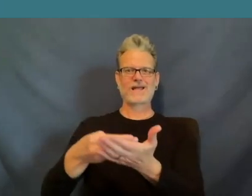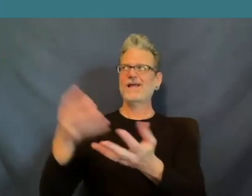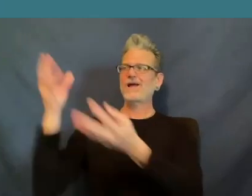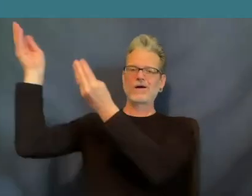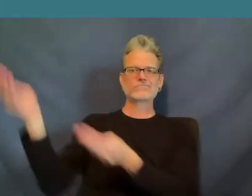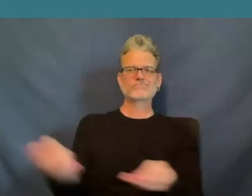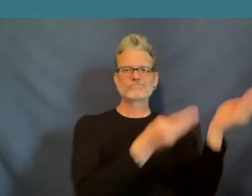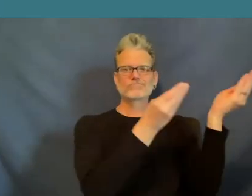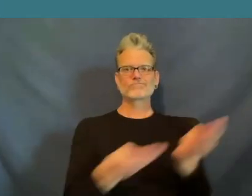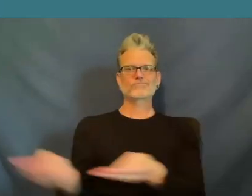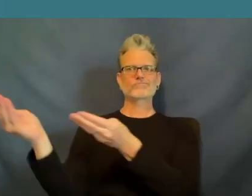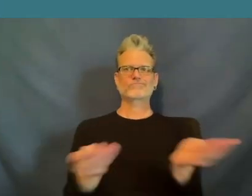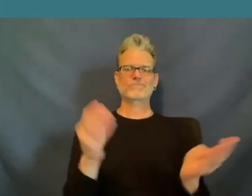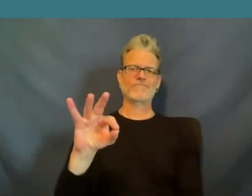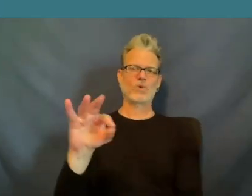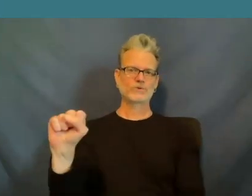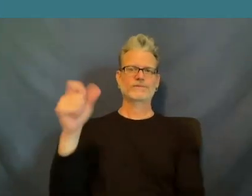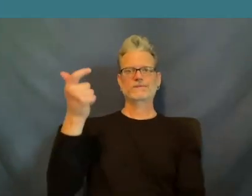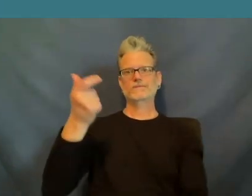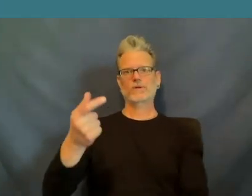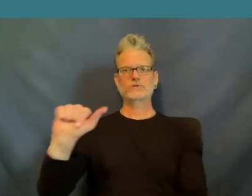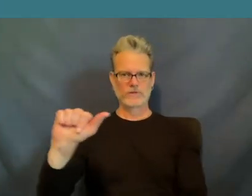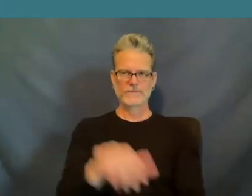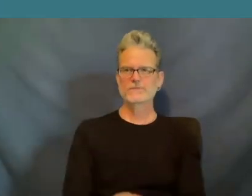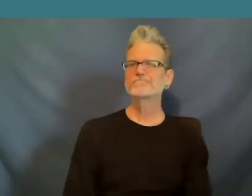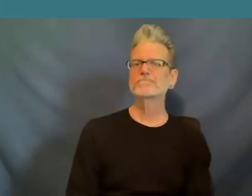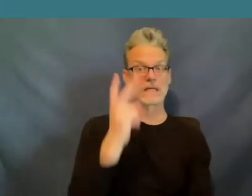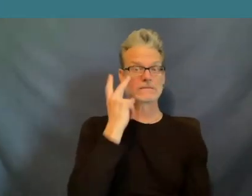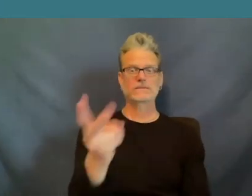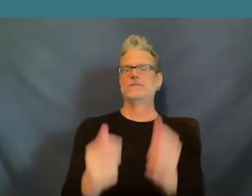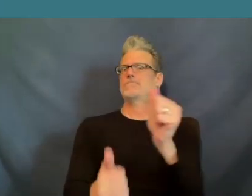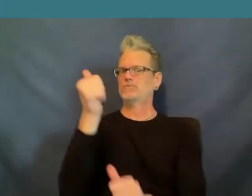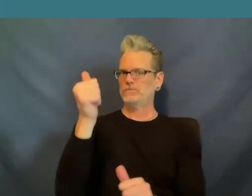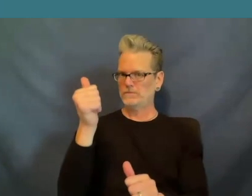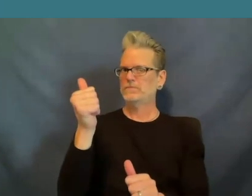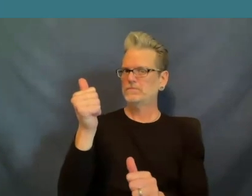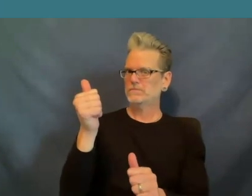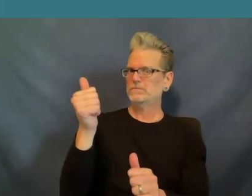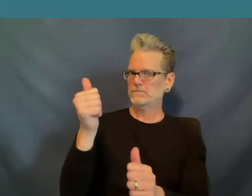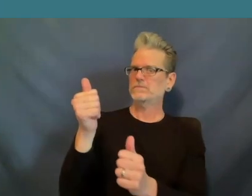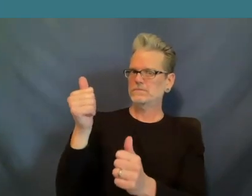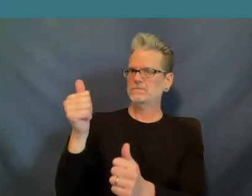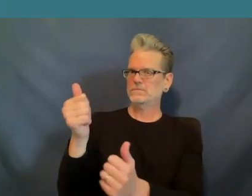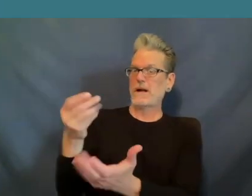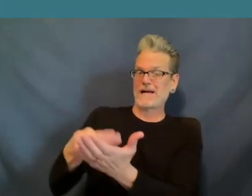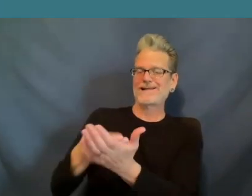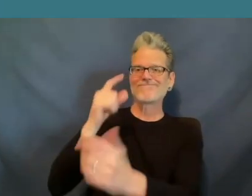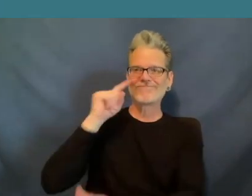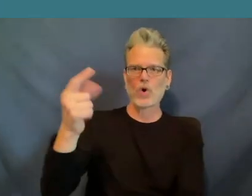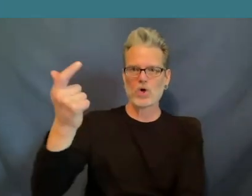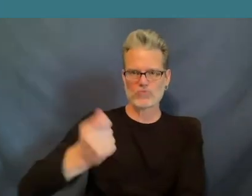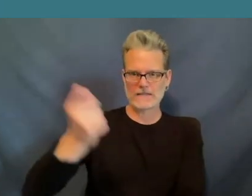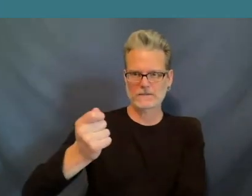types of Forest Service grants and agreements. You can see that a majority of funding does go to grants, but cooperative agreements and